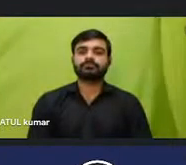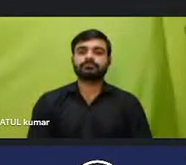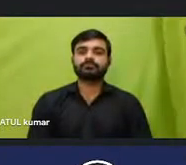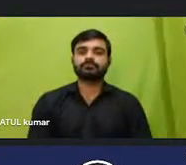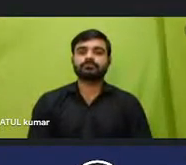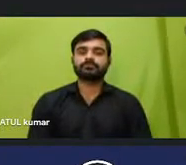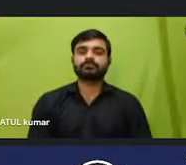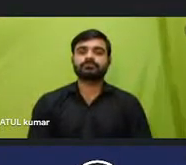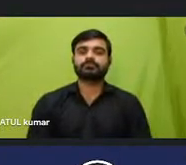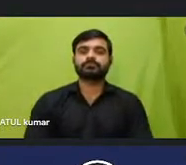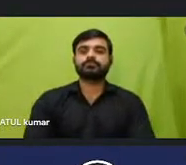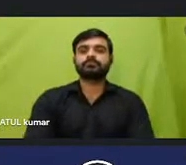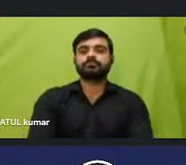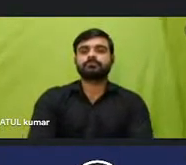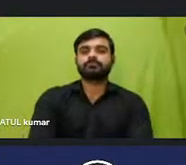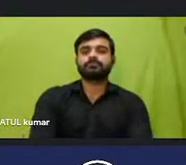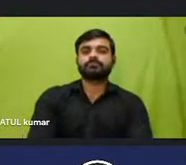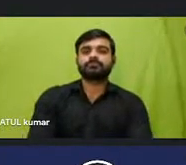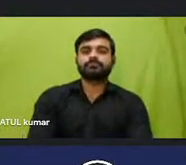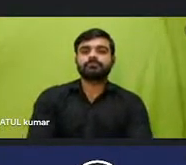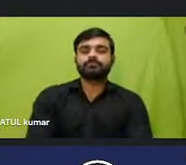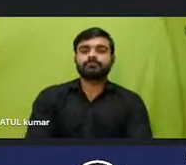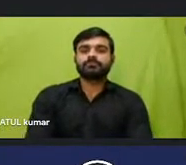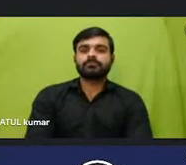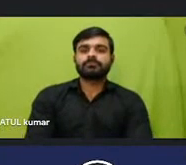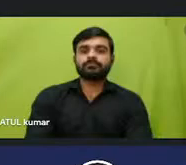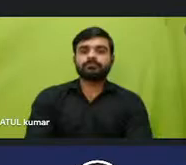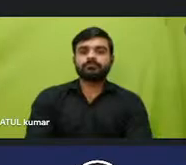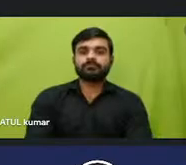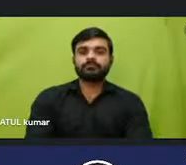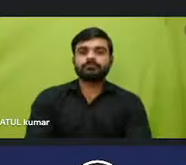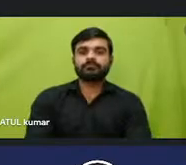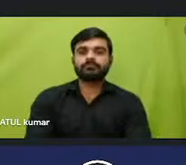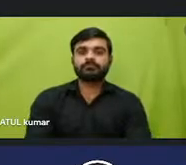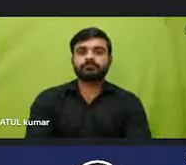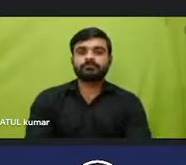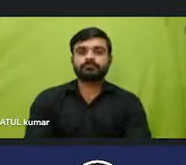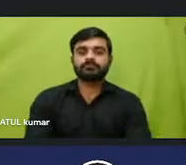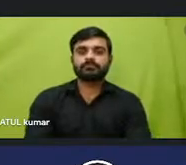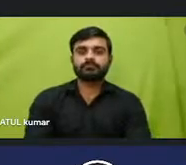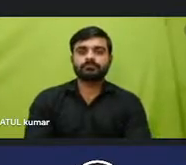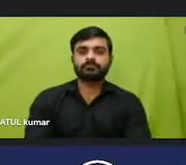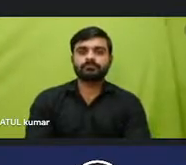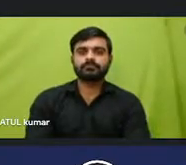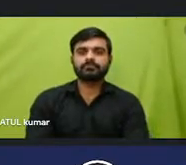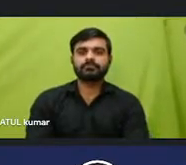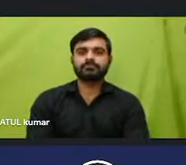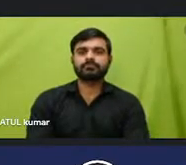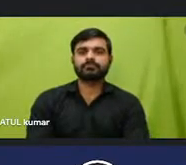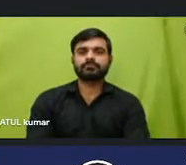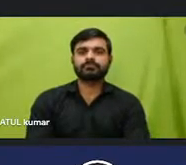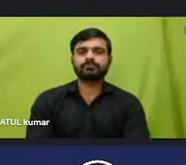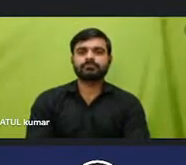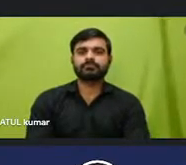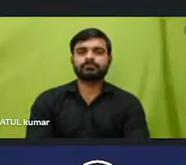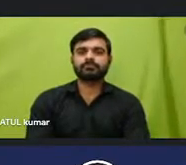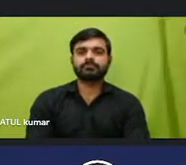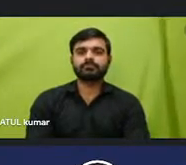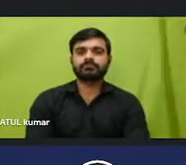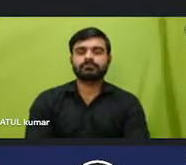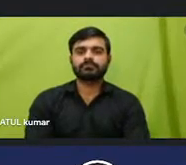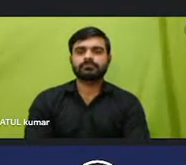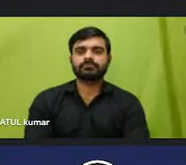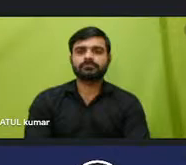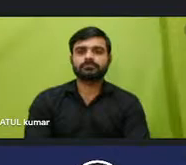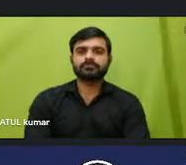Next one was about removing the deaf gene. There certainly was somebody who was planning to